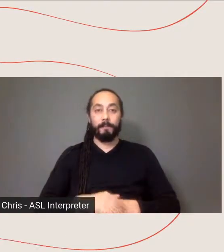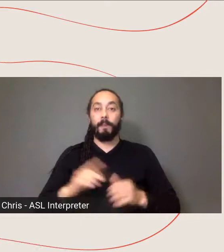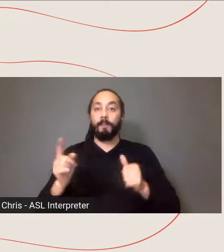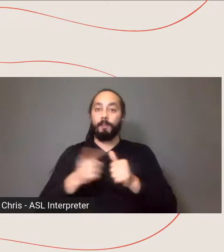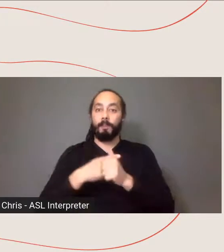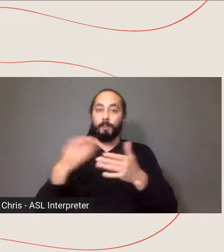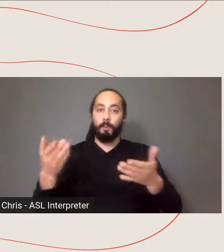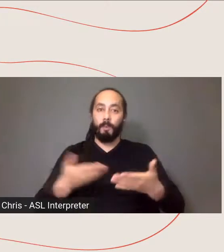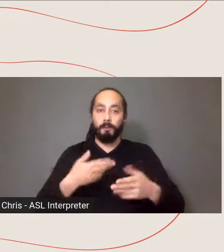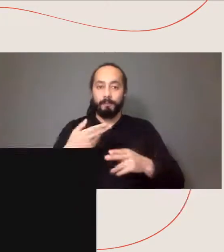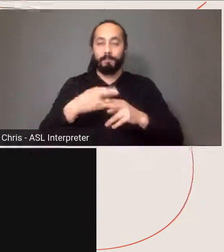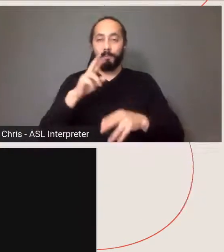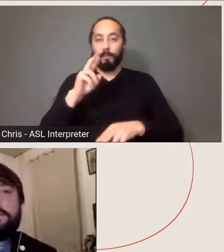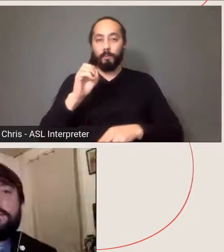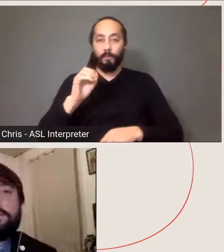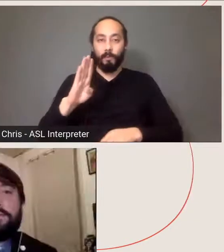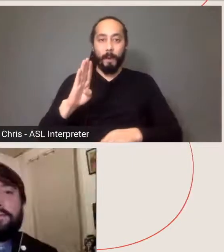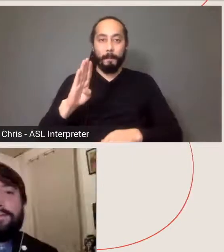Busher.